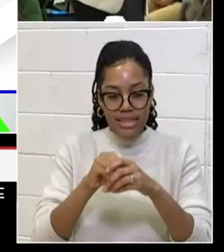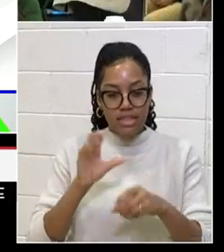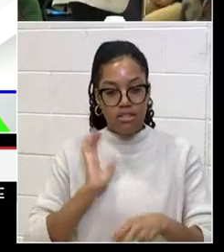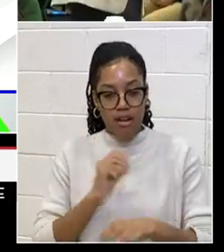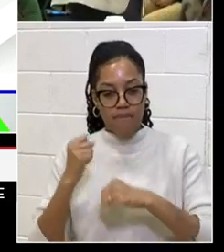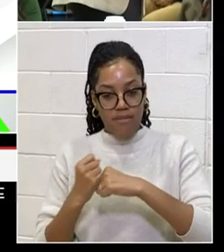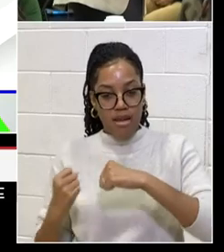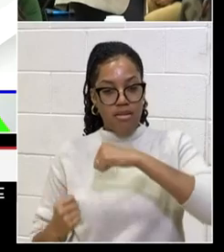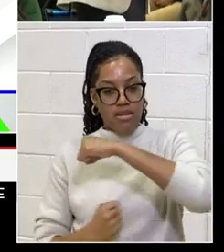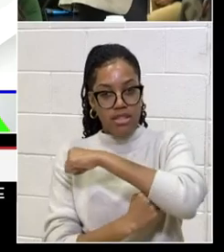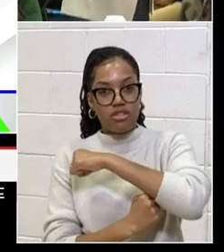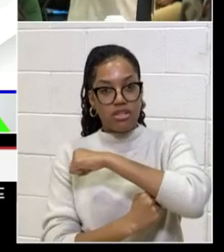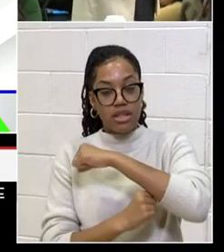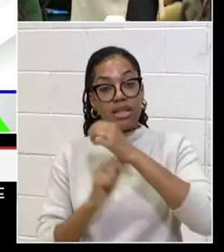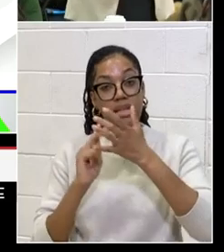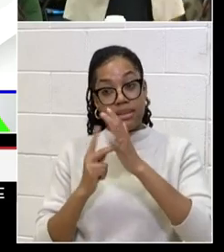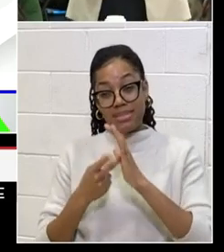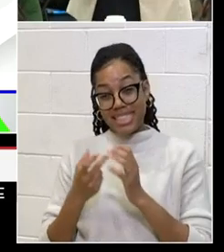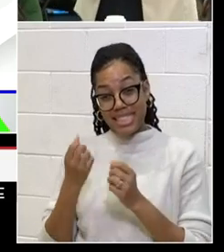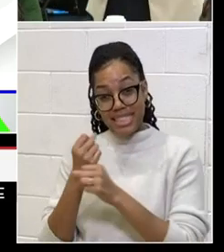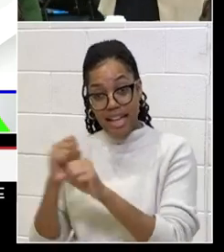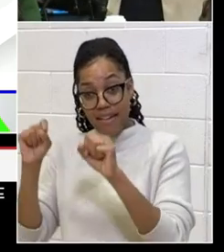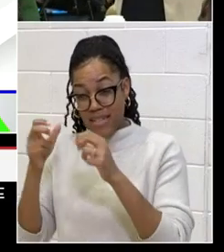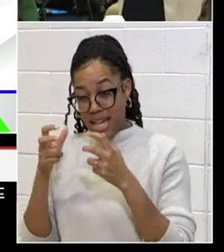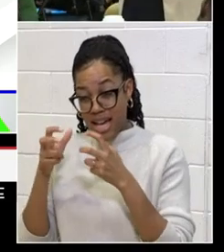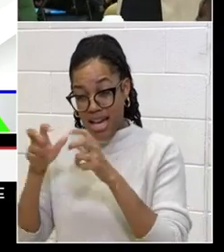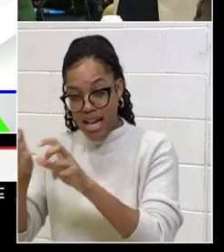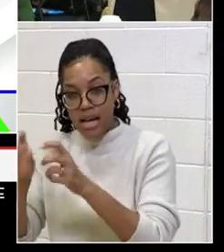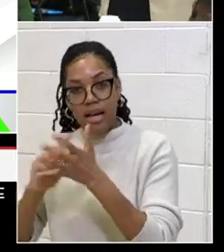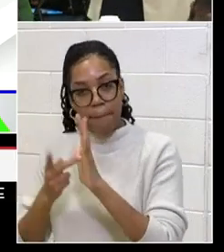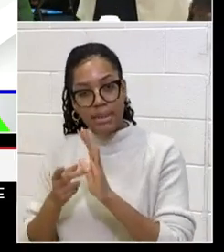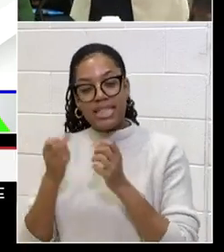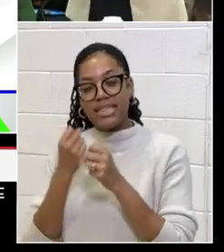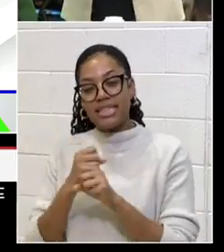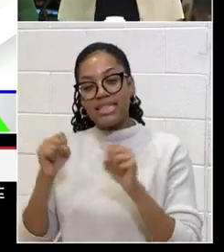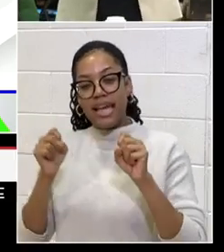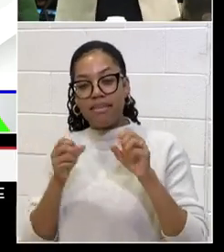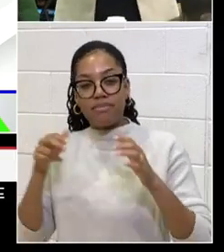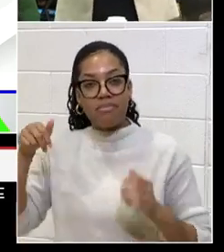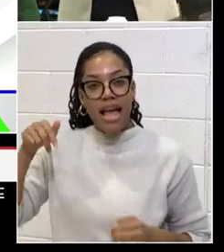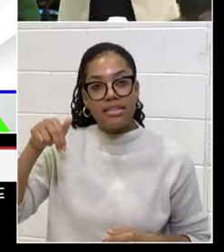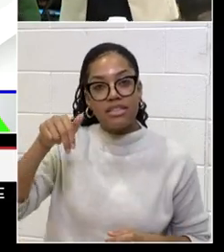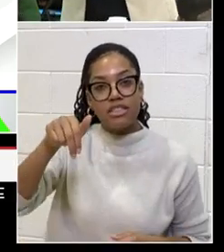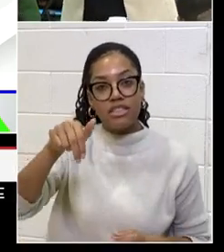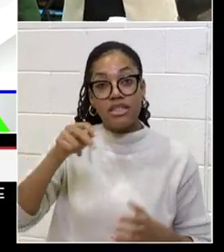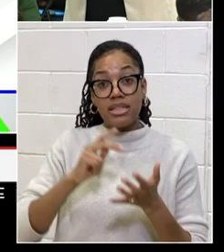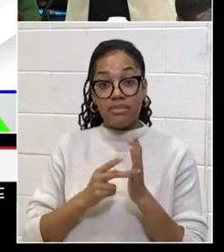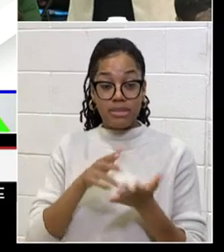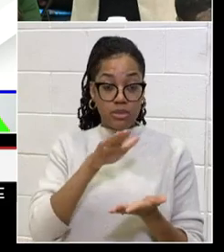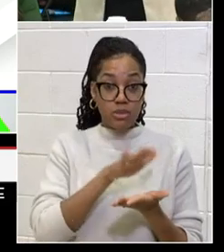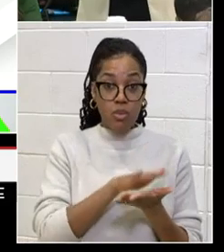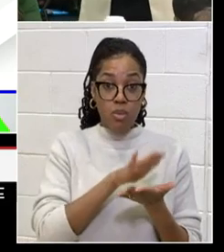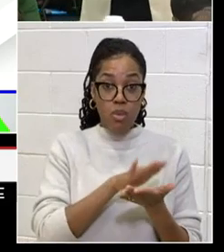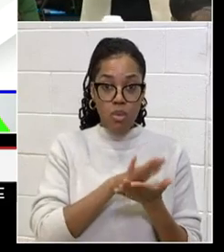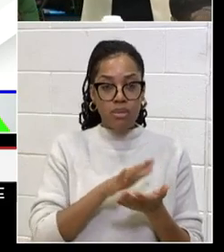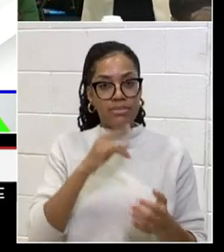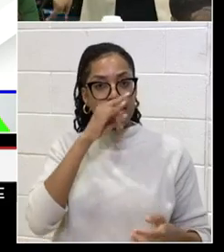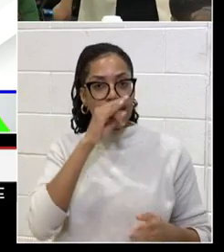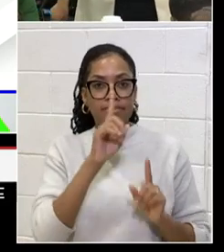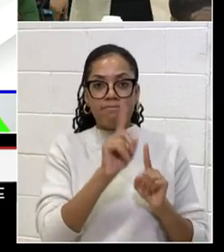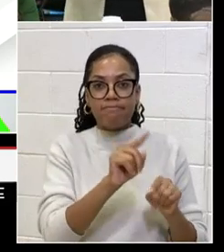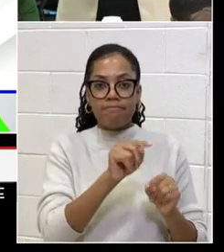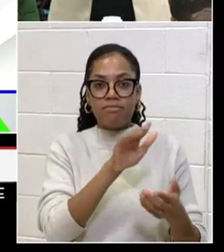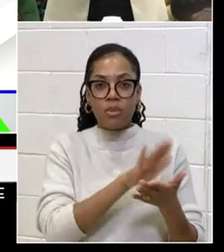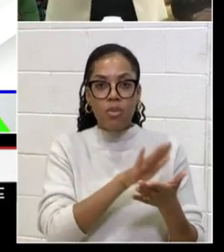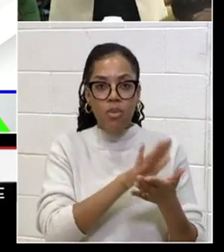you're investing in safe passage, which is helping to get our kids to school. Because as the mayor said, we still believe that the safest place for our kids is in